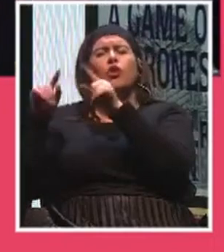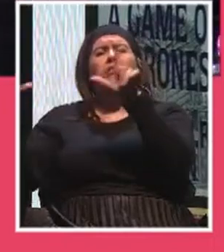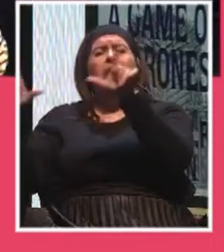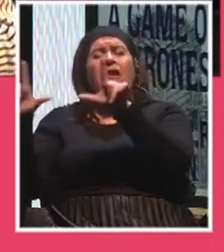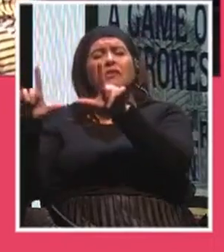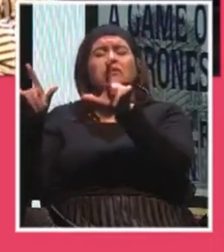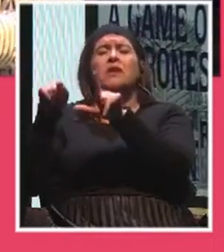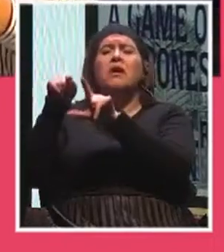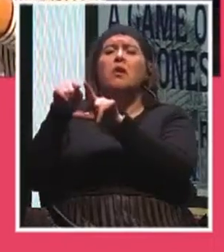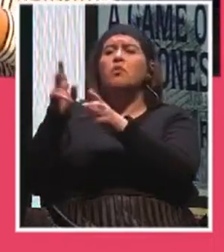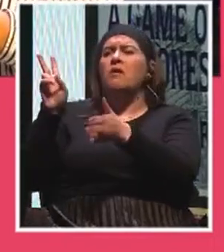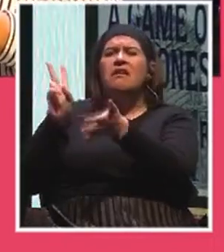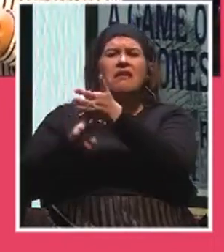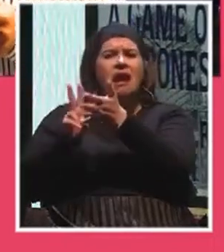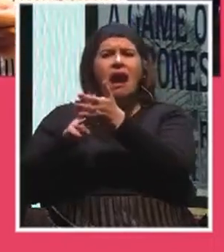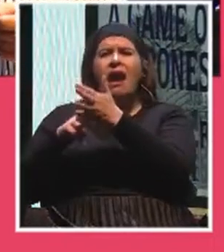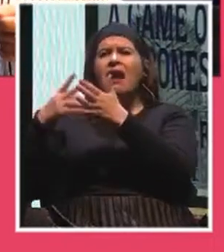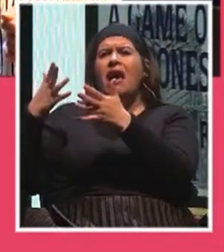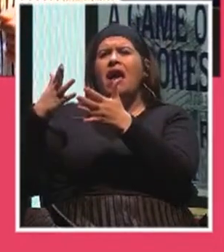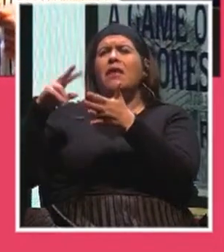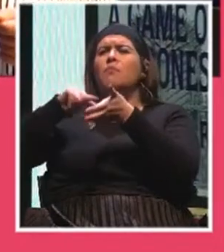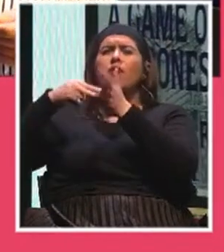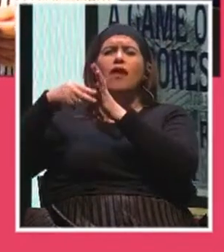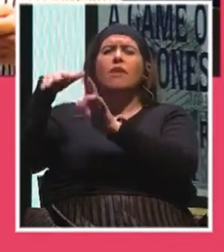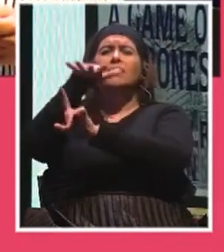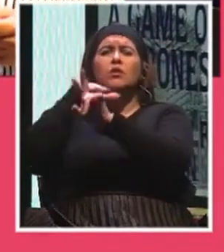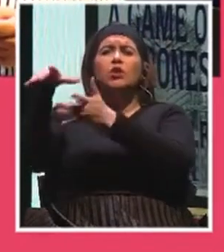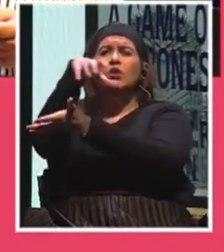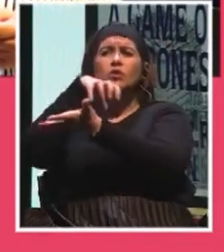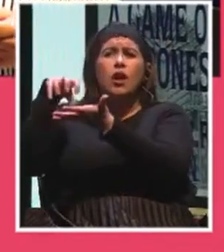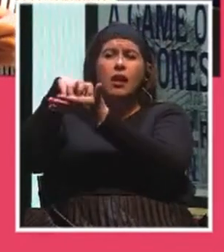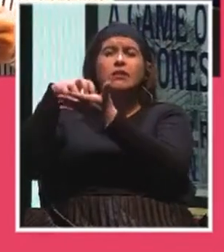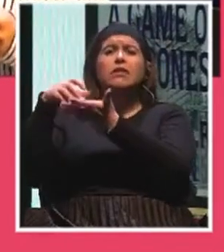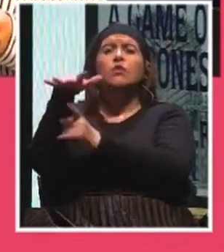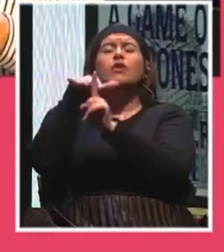of situations. What they liked about